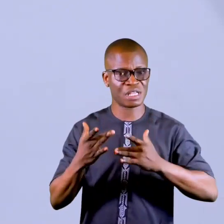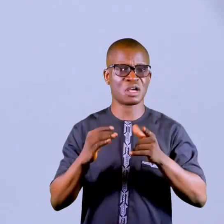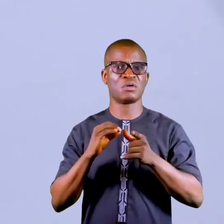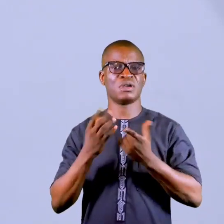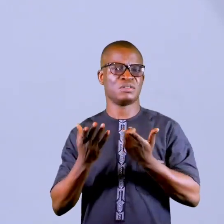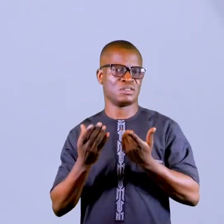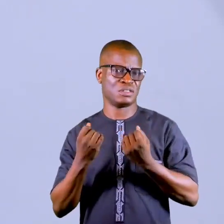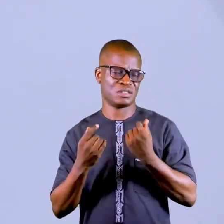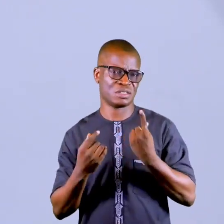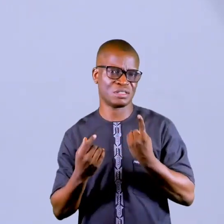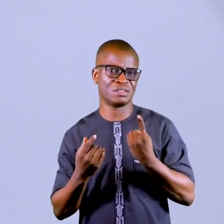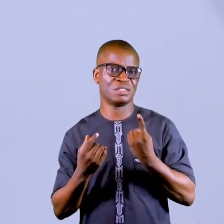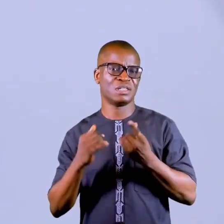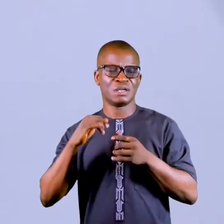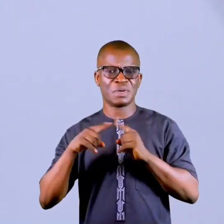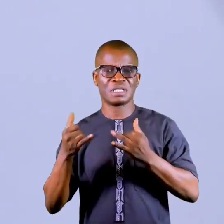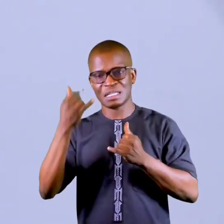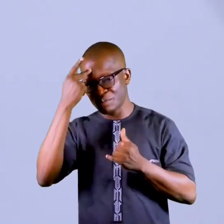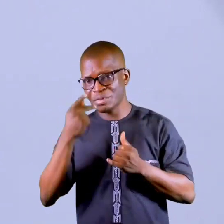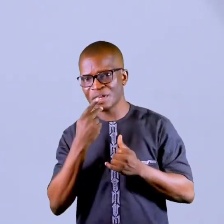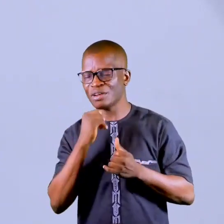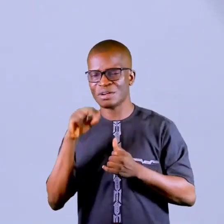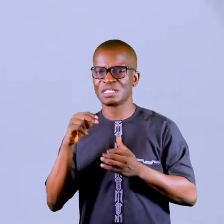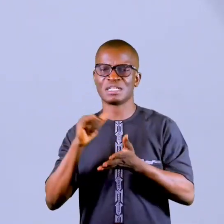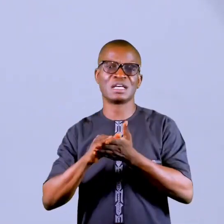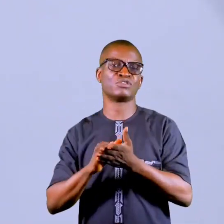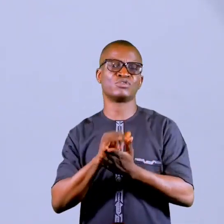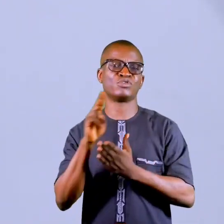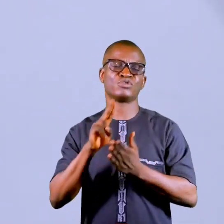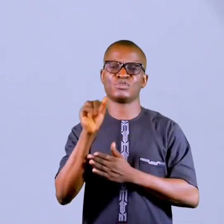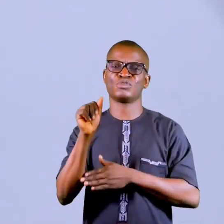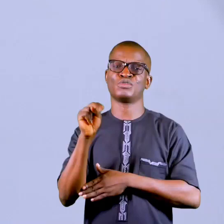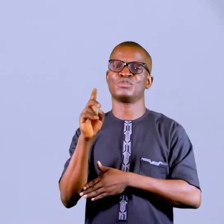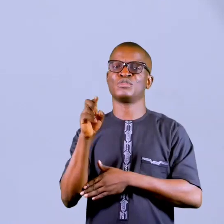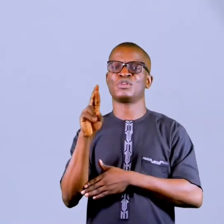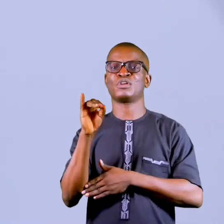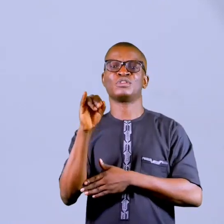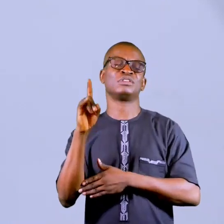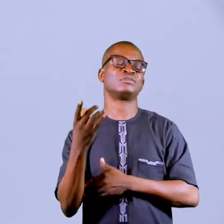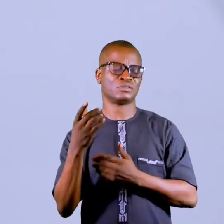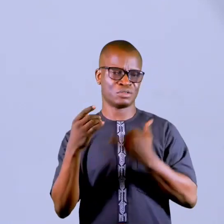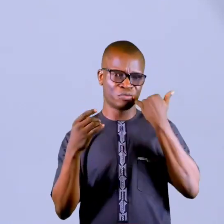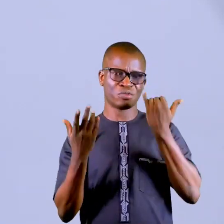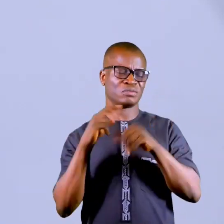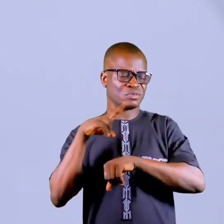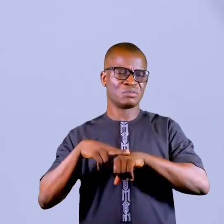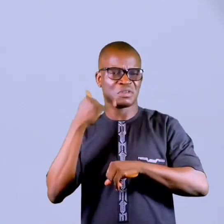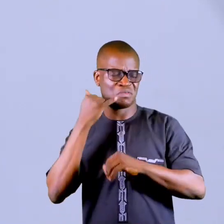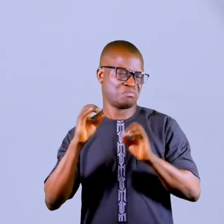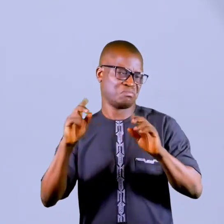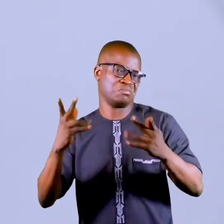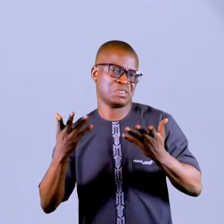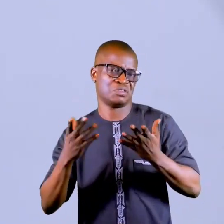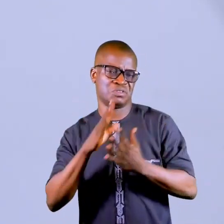regular phones, so you don't need to have an Android phone. You have an interactive chatbot there that delivers the parenting information. And then we